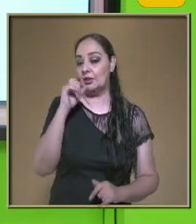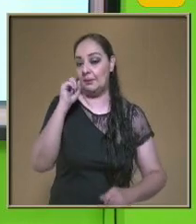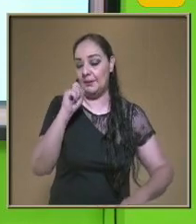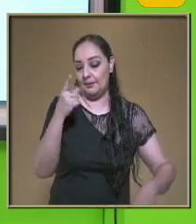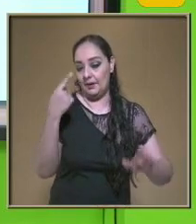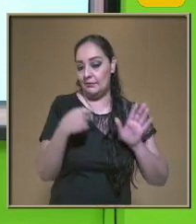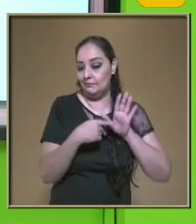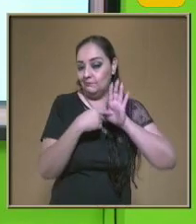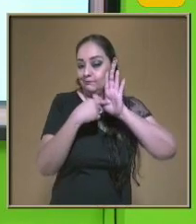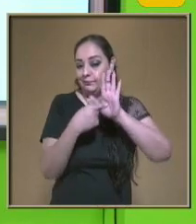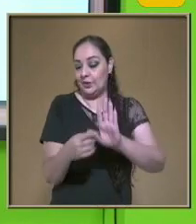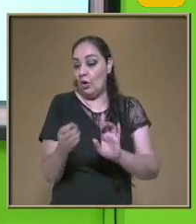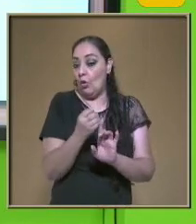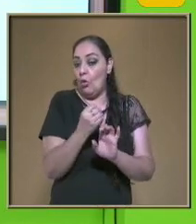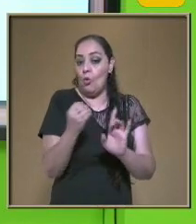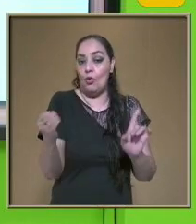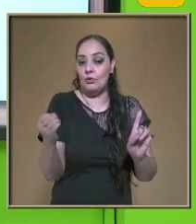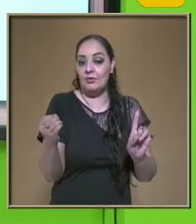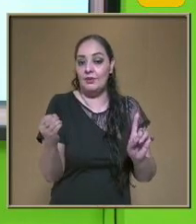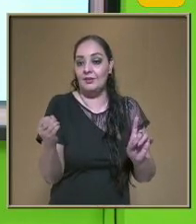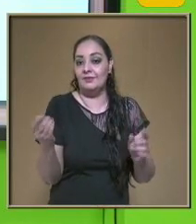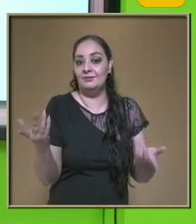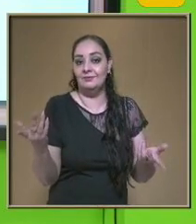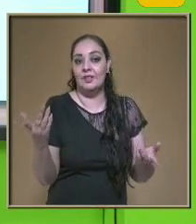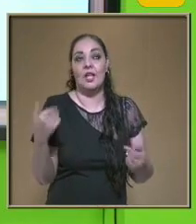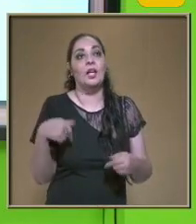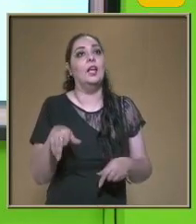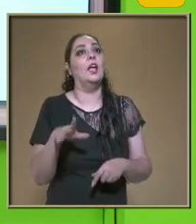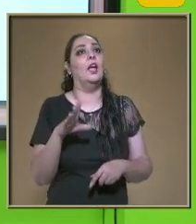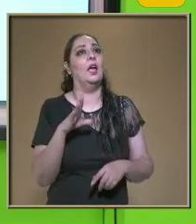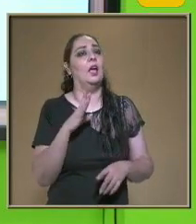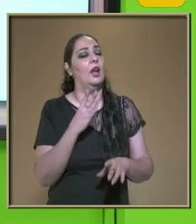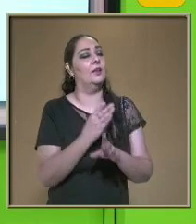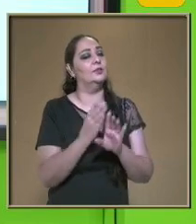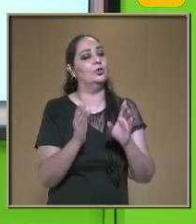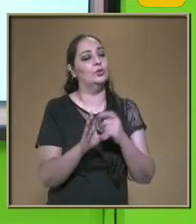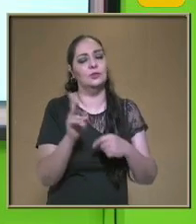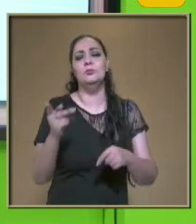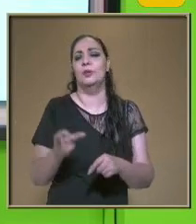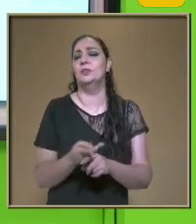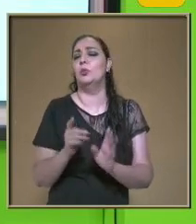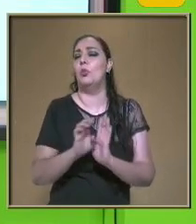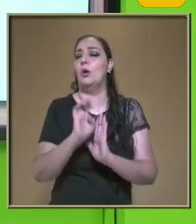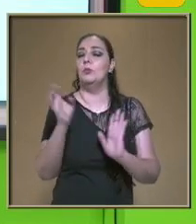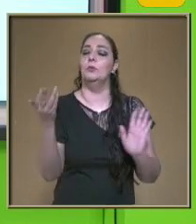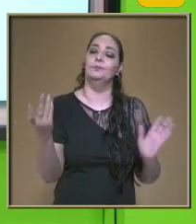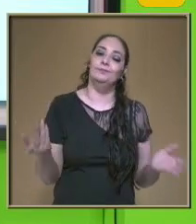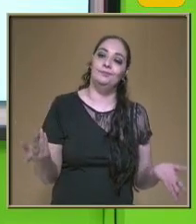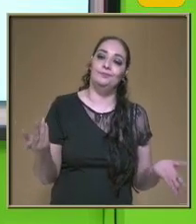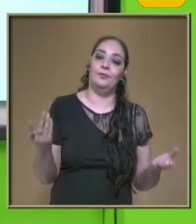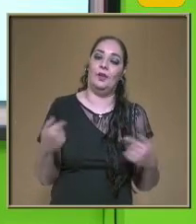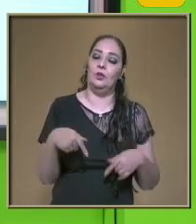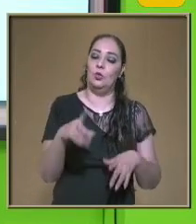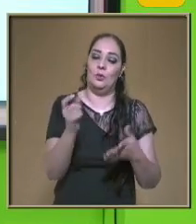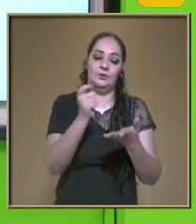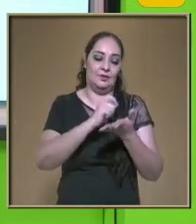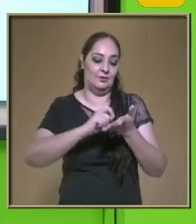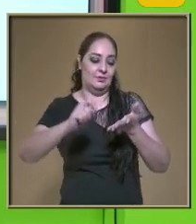the order in which things happen. Okay, so if you are going to